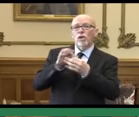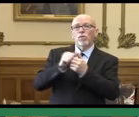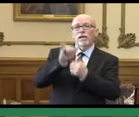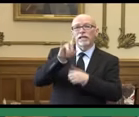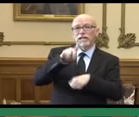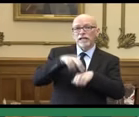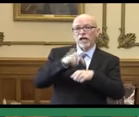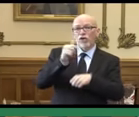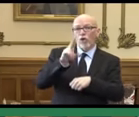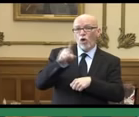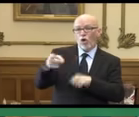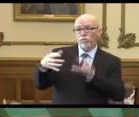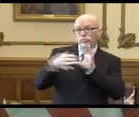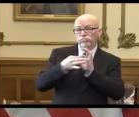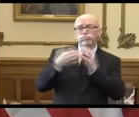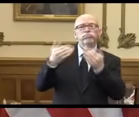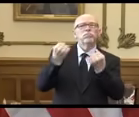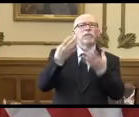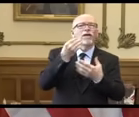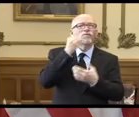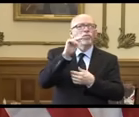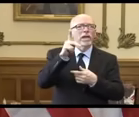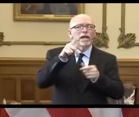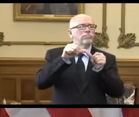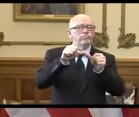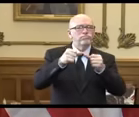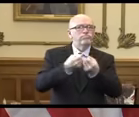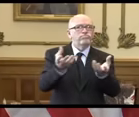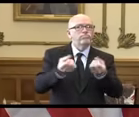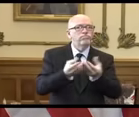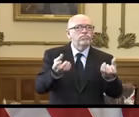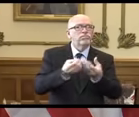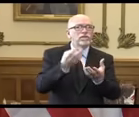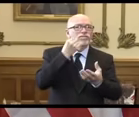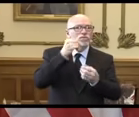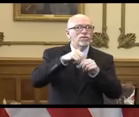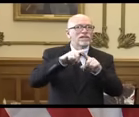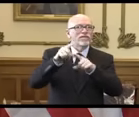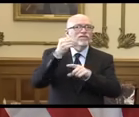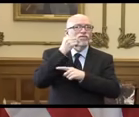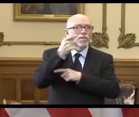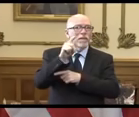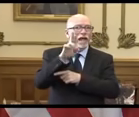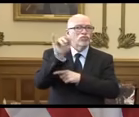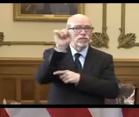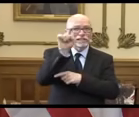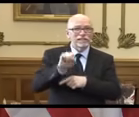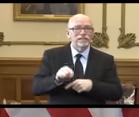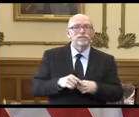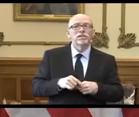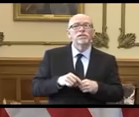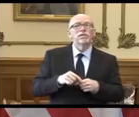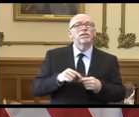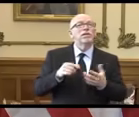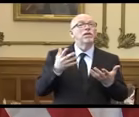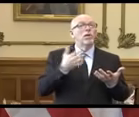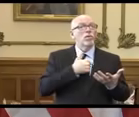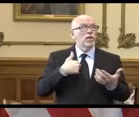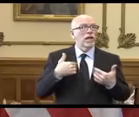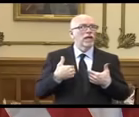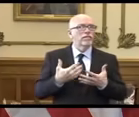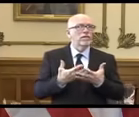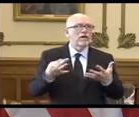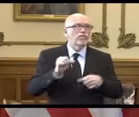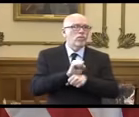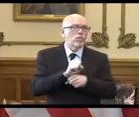National Guard has allowed for many food banks to continue to distribute food to food pantries across Indiana. Despite that, we have more work to do and